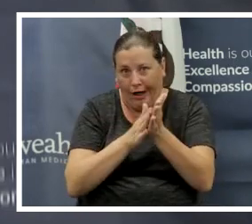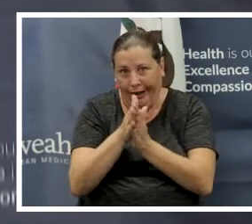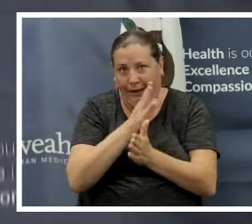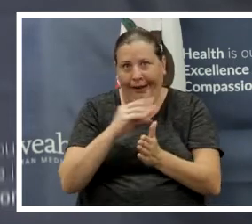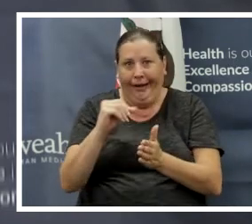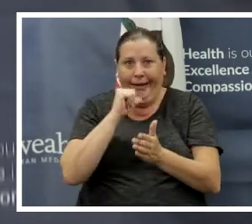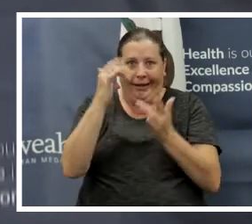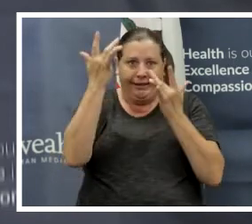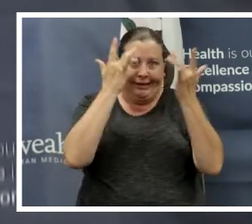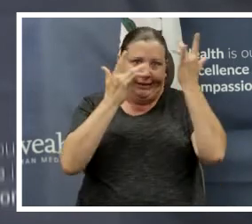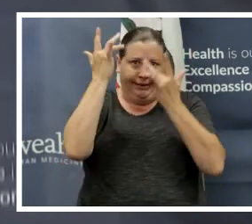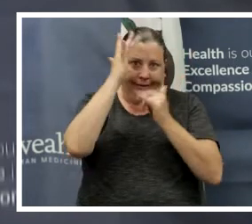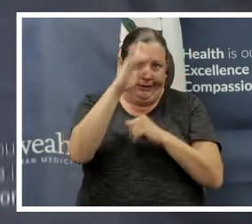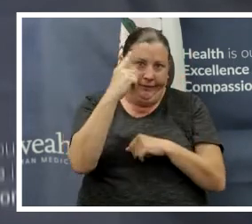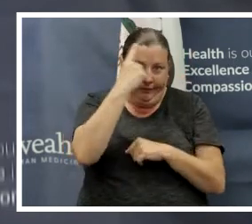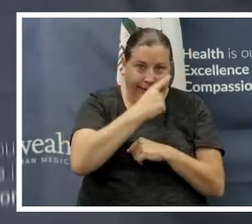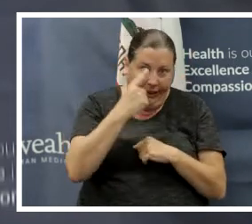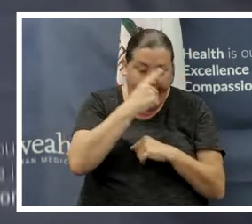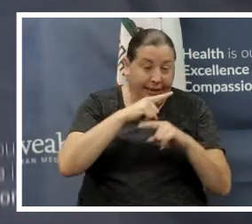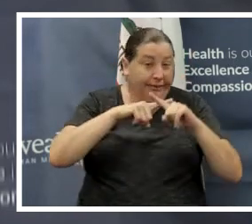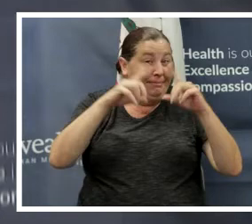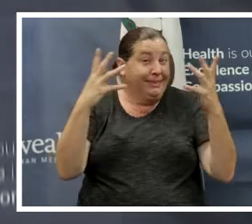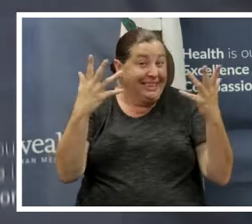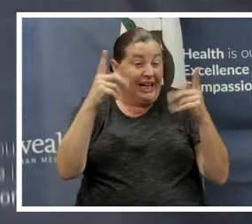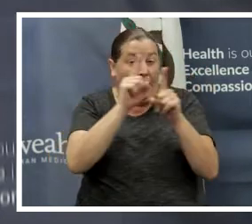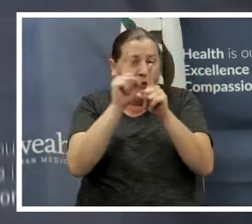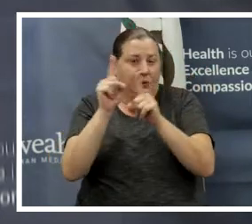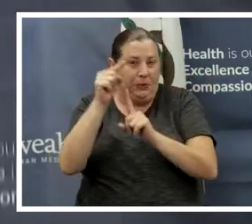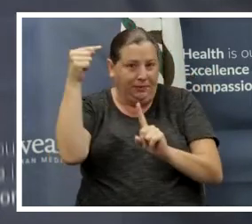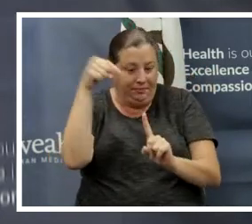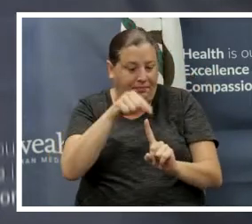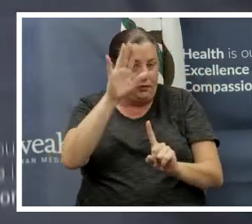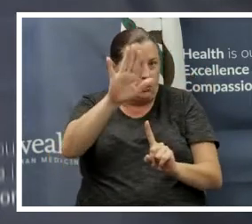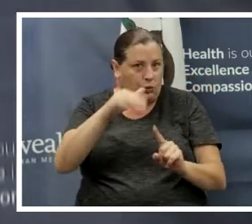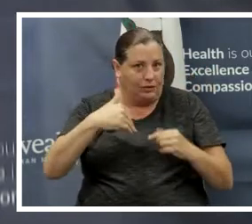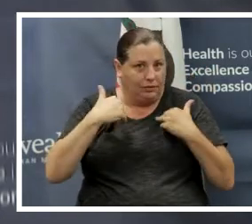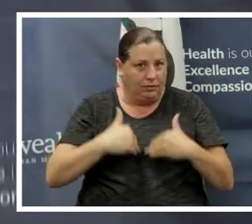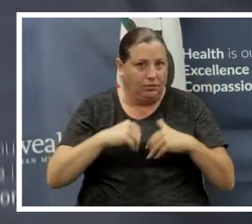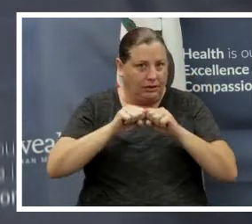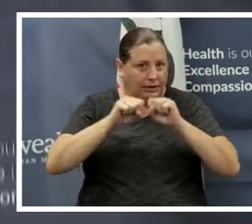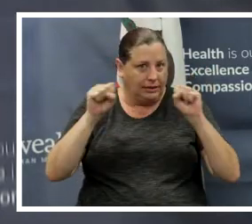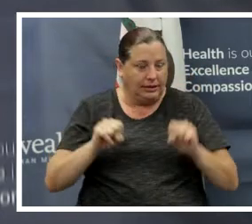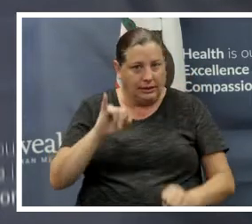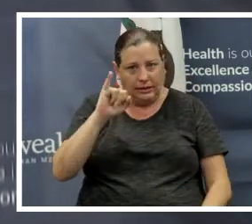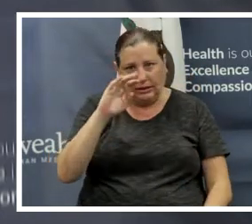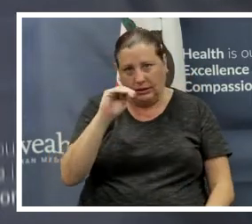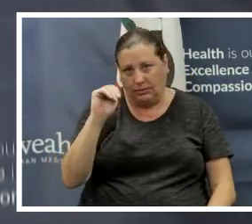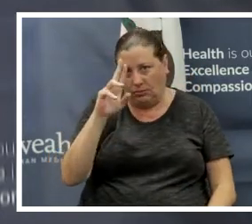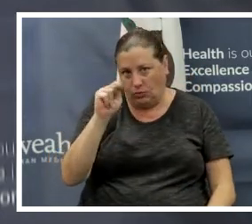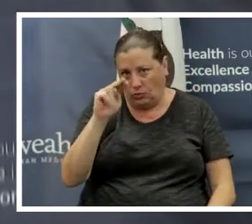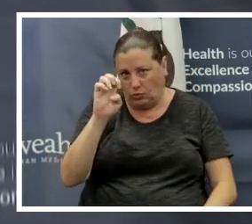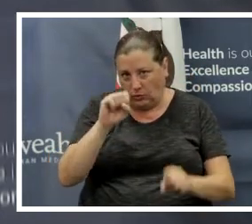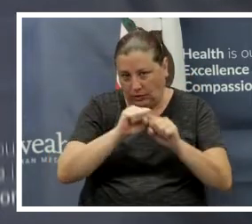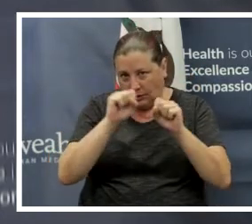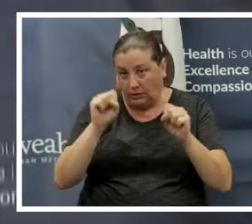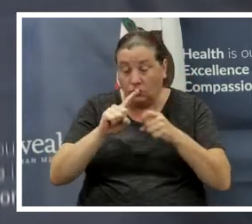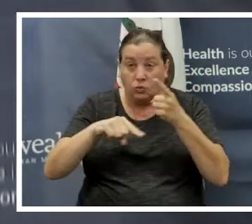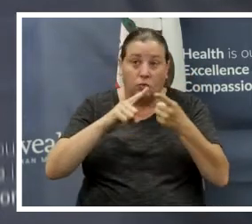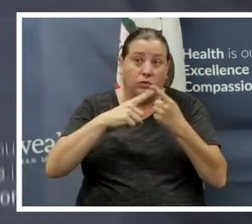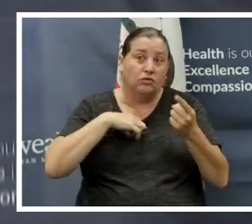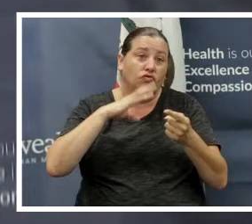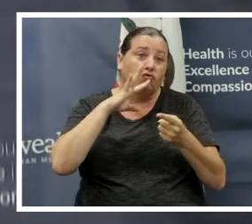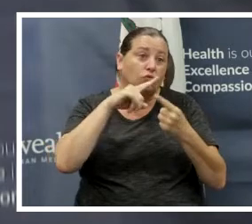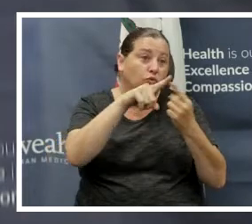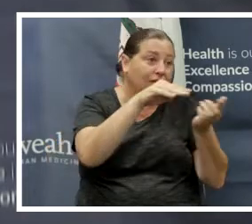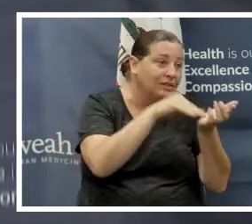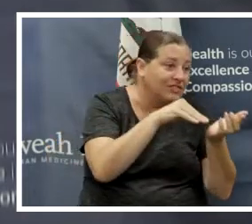things, they all kind of come down to keeping your immune system really strong. So when I talk to physicians, I talk to nurses,